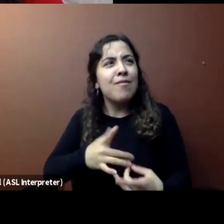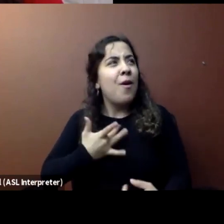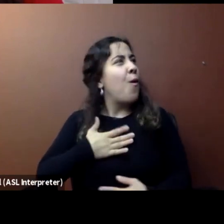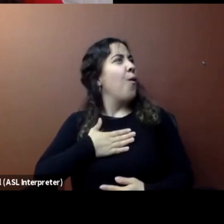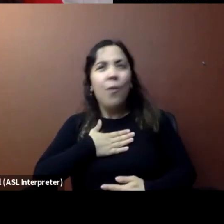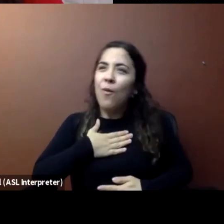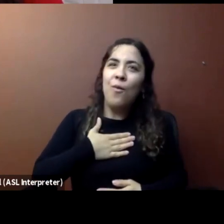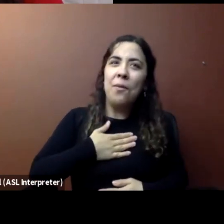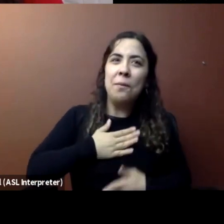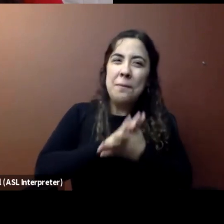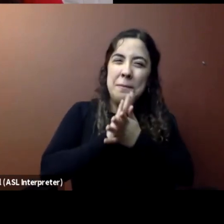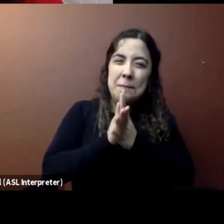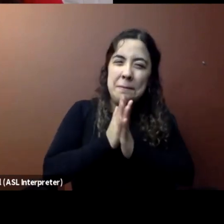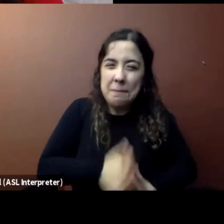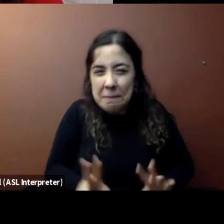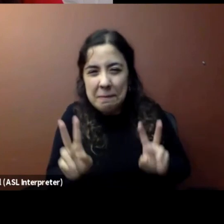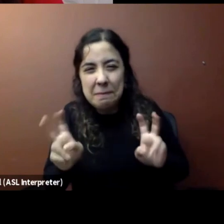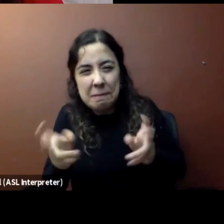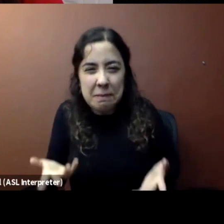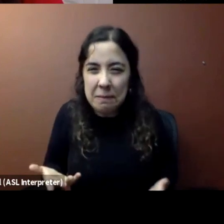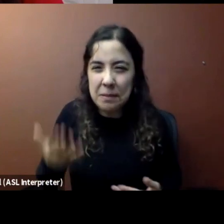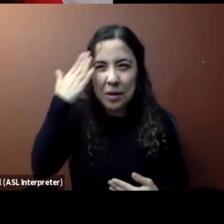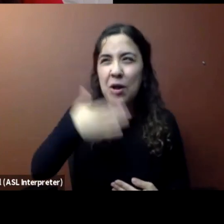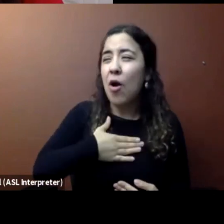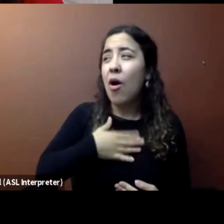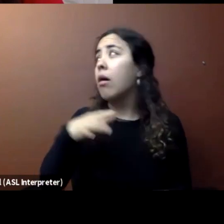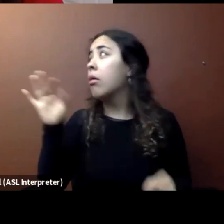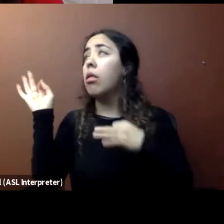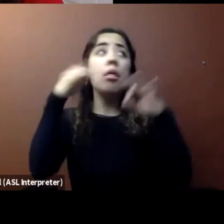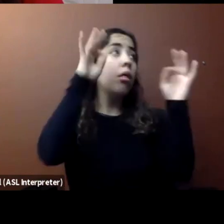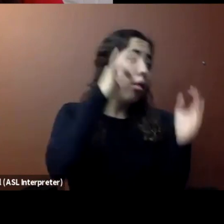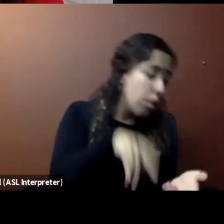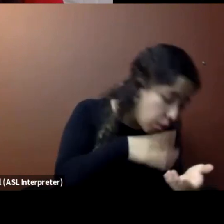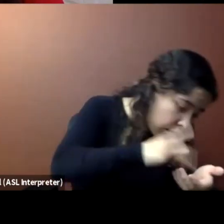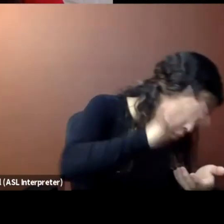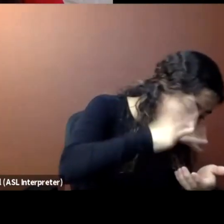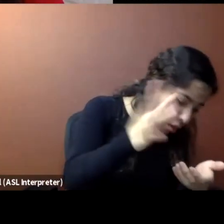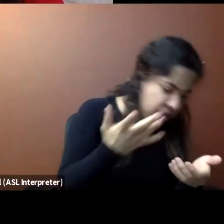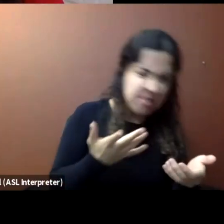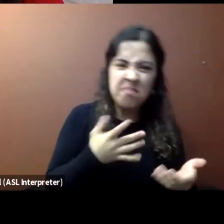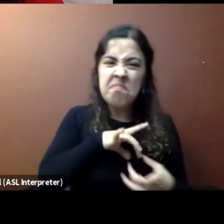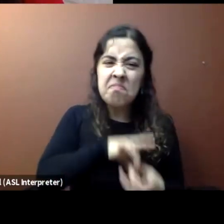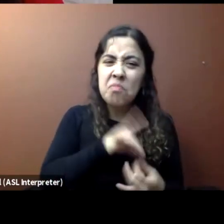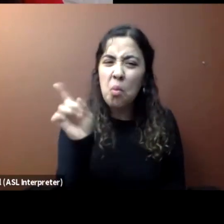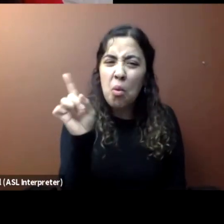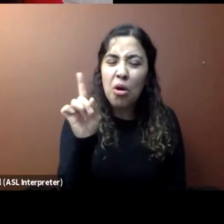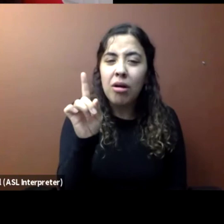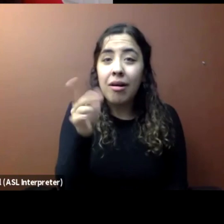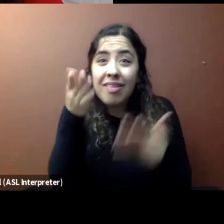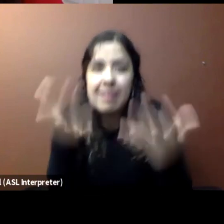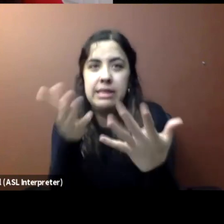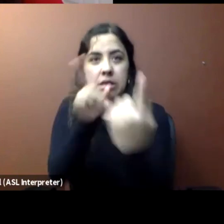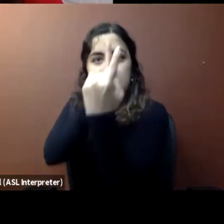peace that I don't normally have. And I think that's really special, and I don't ever want to lose that. I